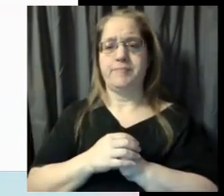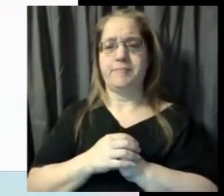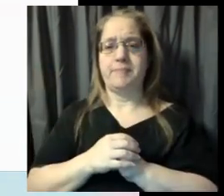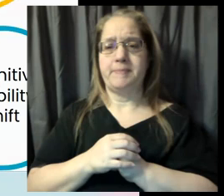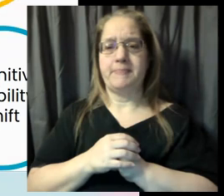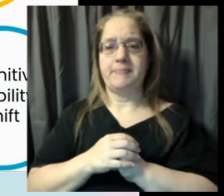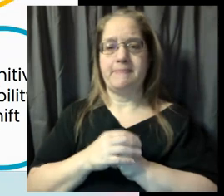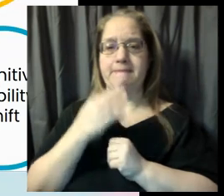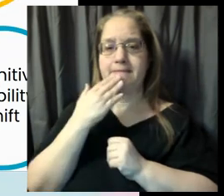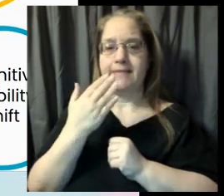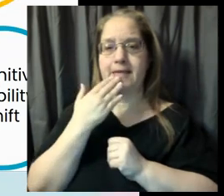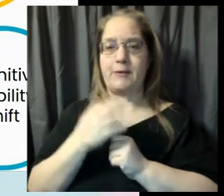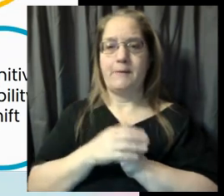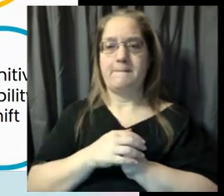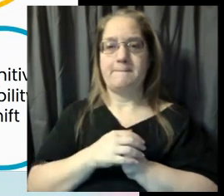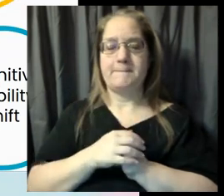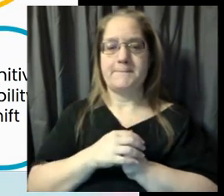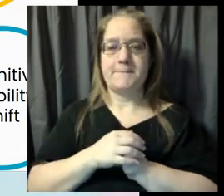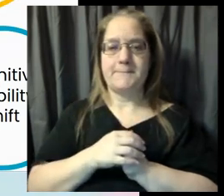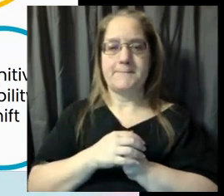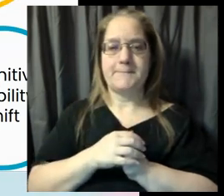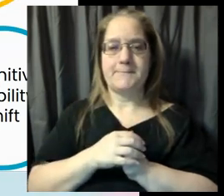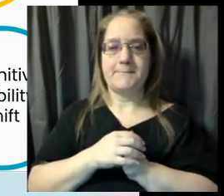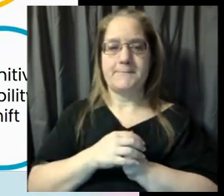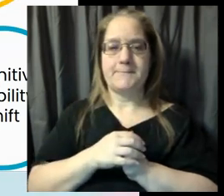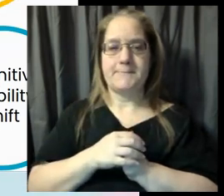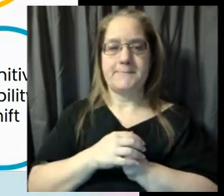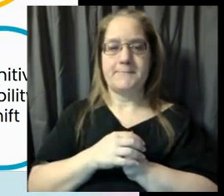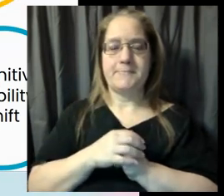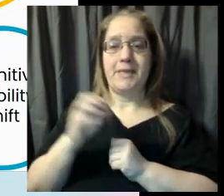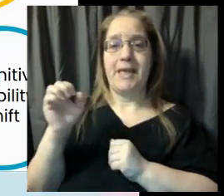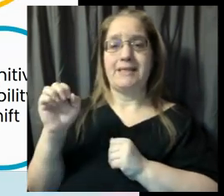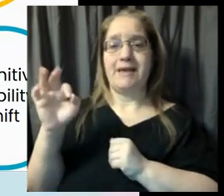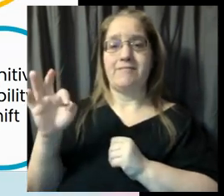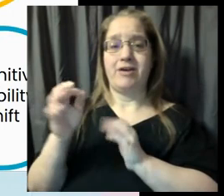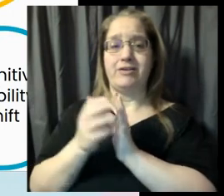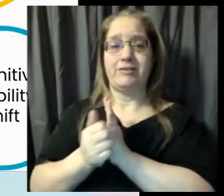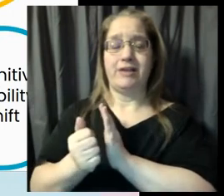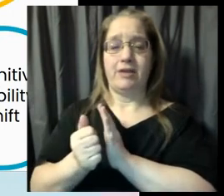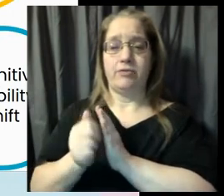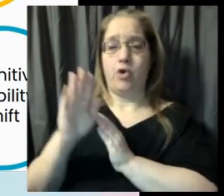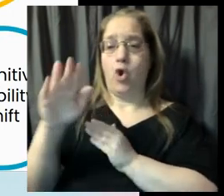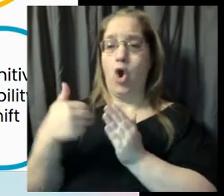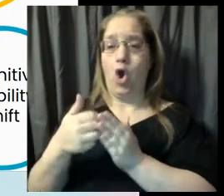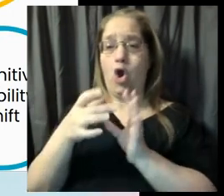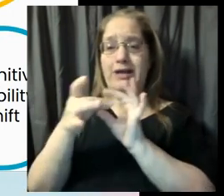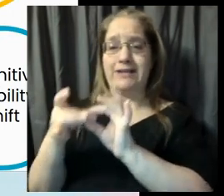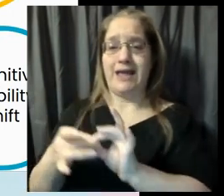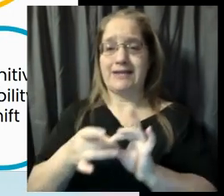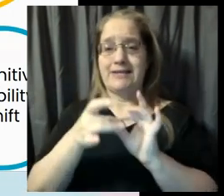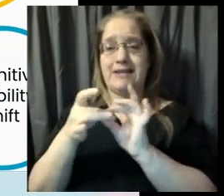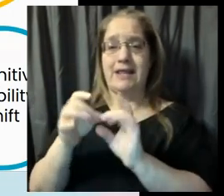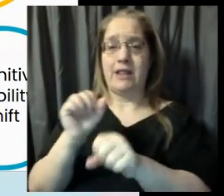All right, thank you, Ashley. So executive function skills are all connected, and they